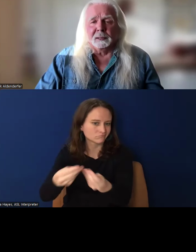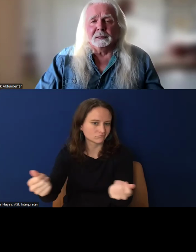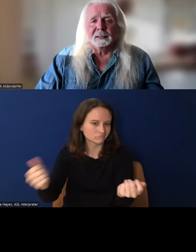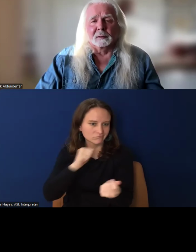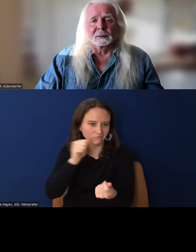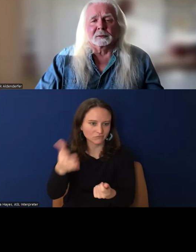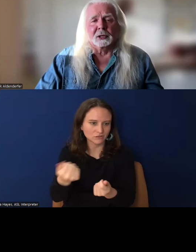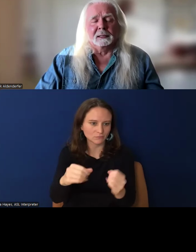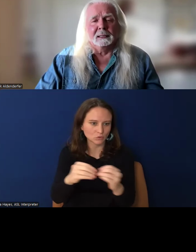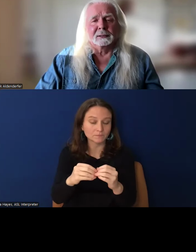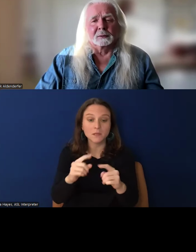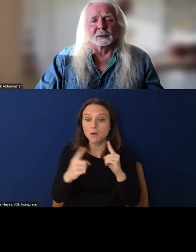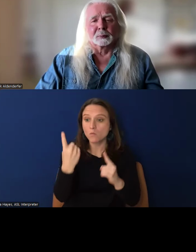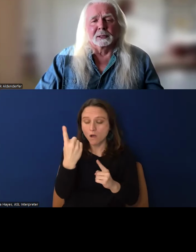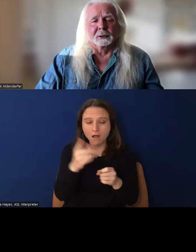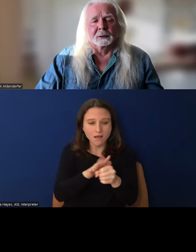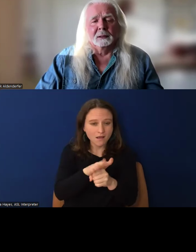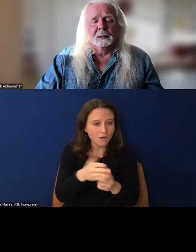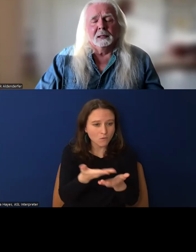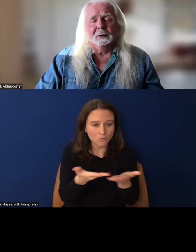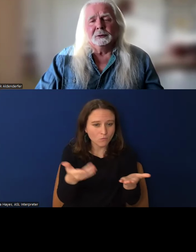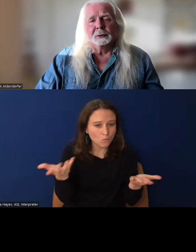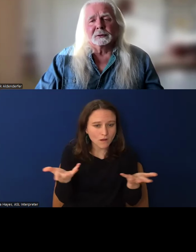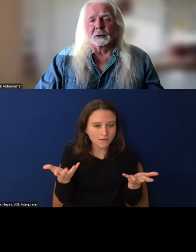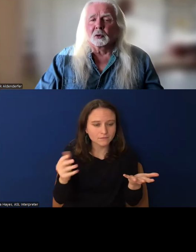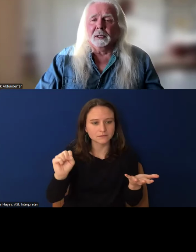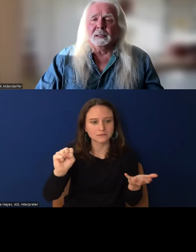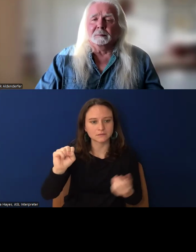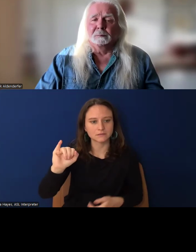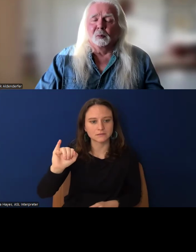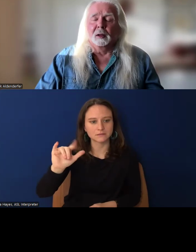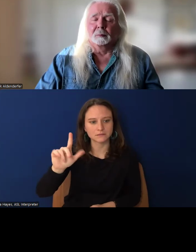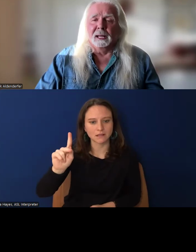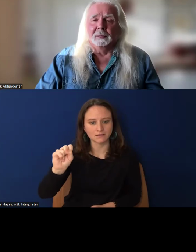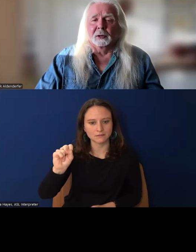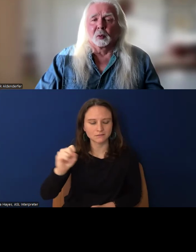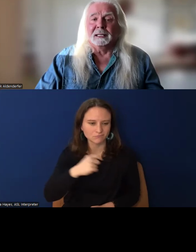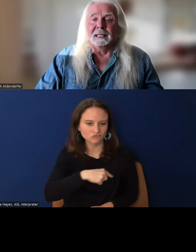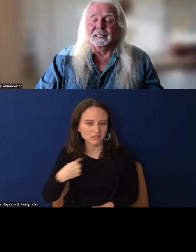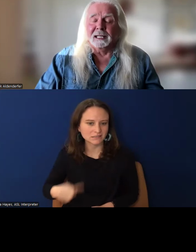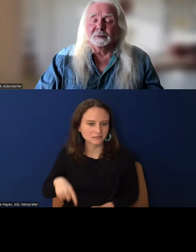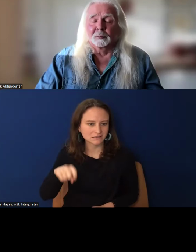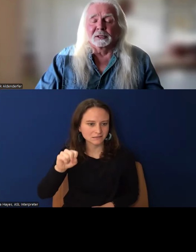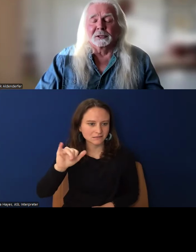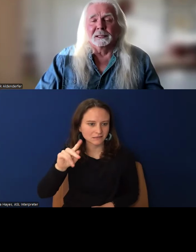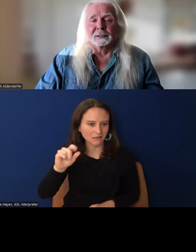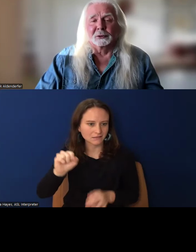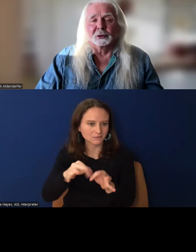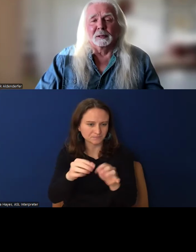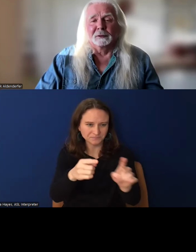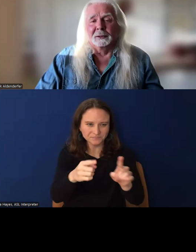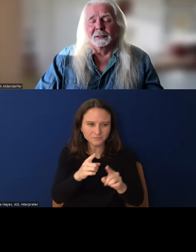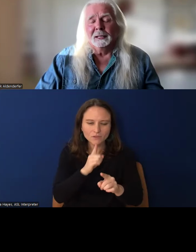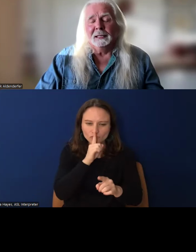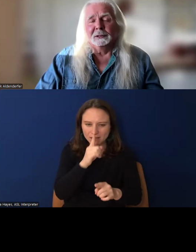were these silks, Chinese silks in particular. And you notice they're quite well made. They're quite distinct from the Chinese silk that